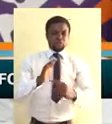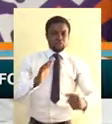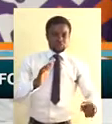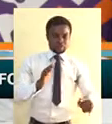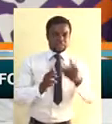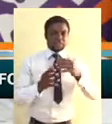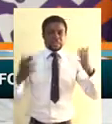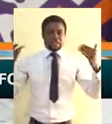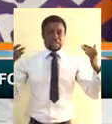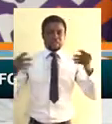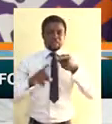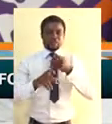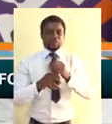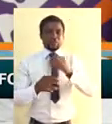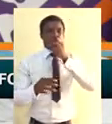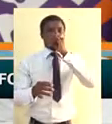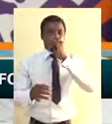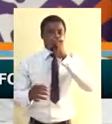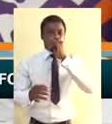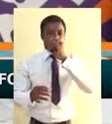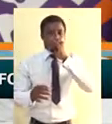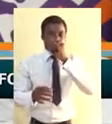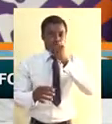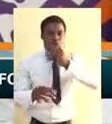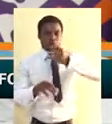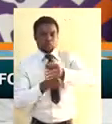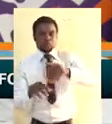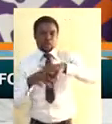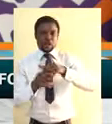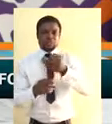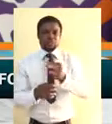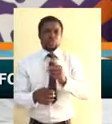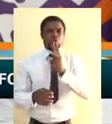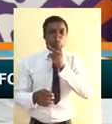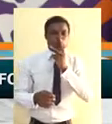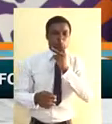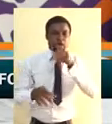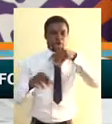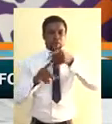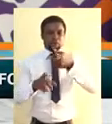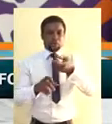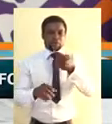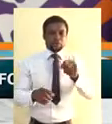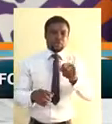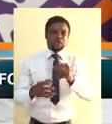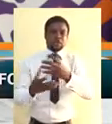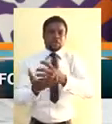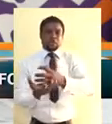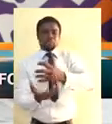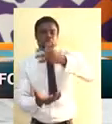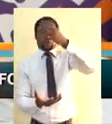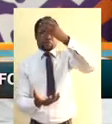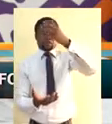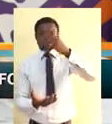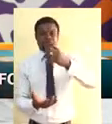air from the balloon rushes out and pours the water out of the bottle,